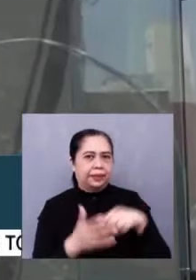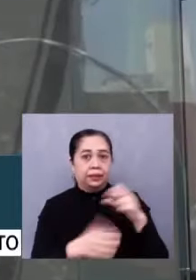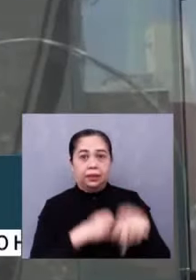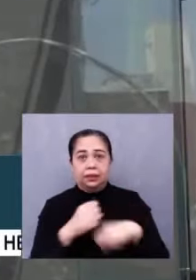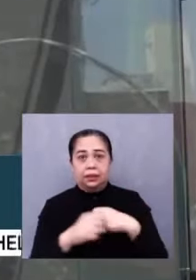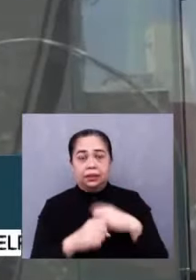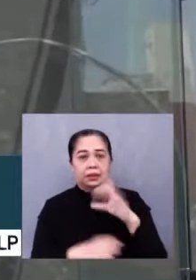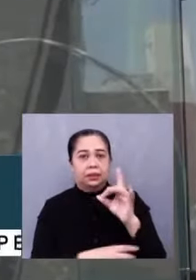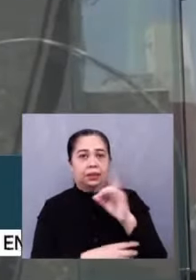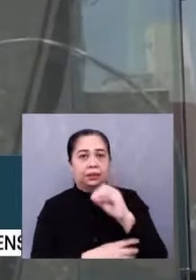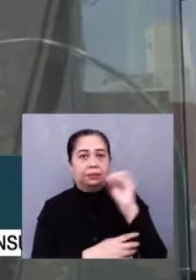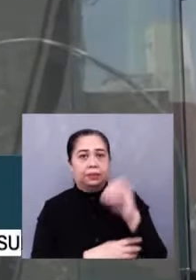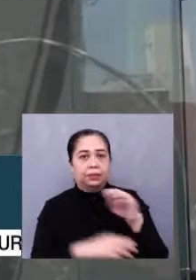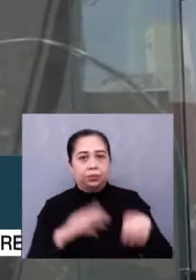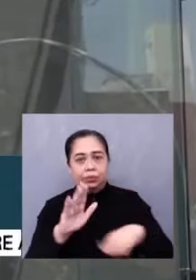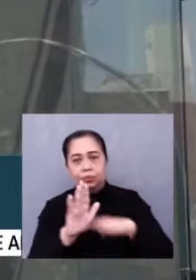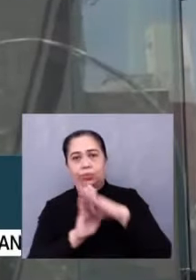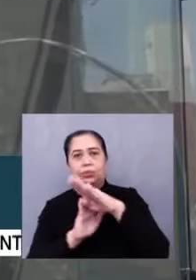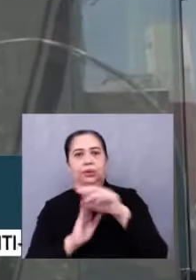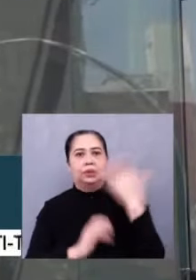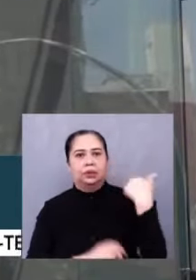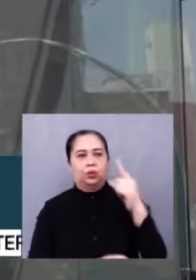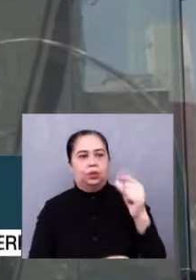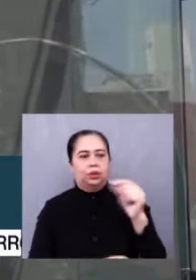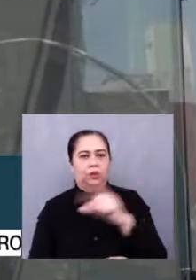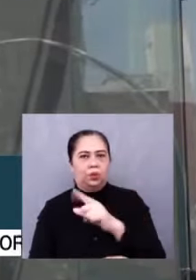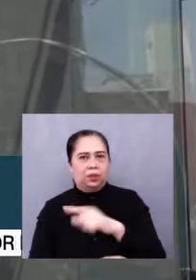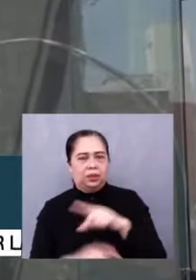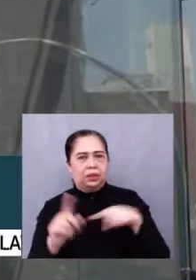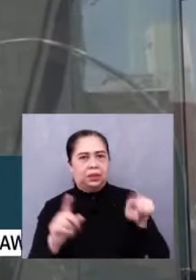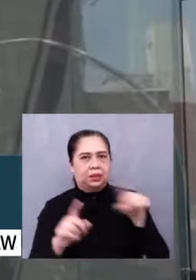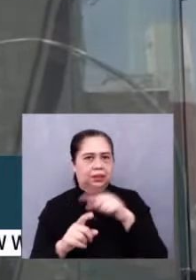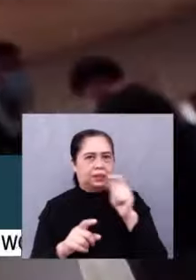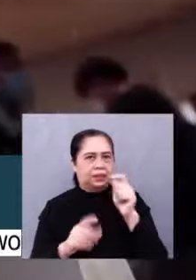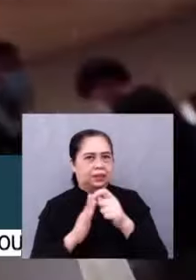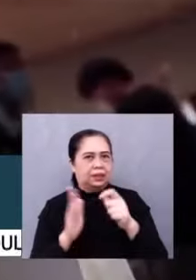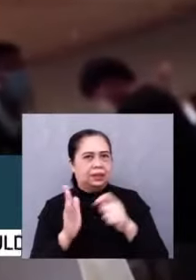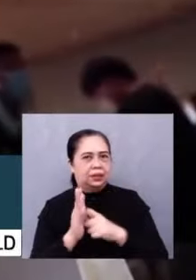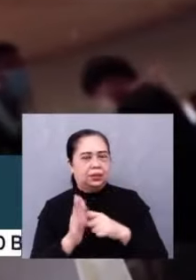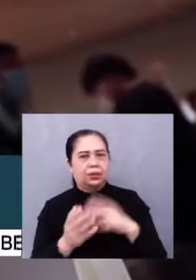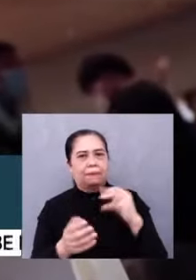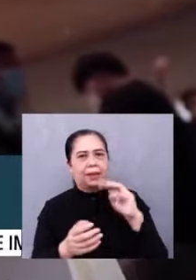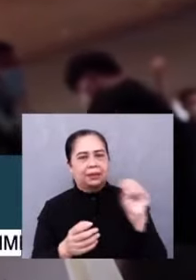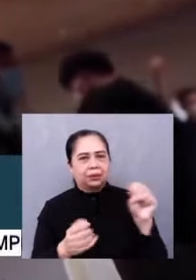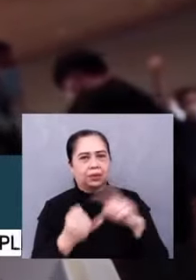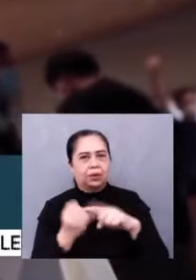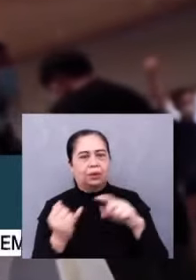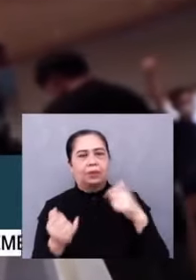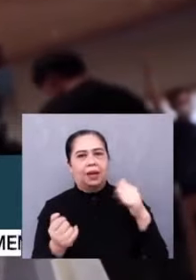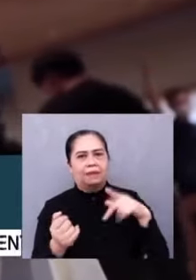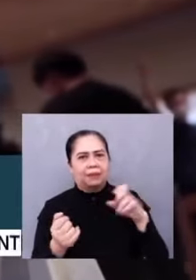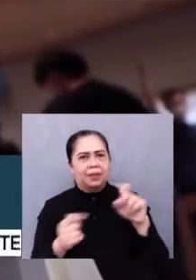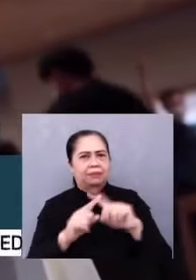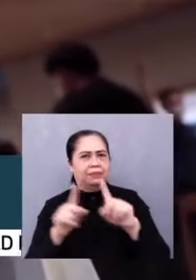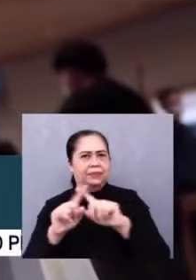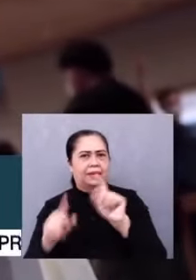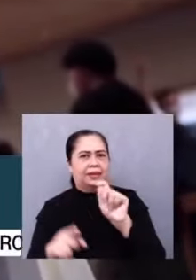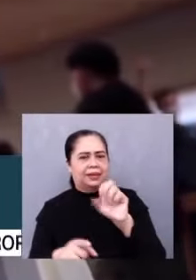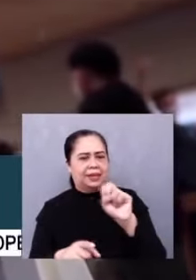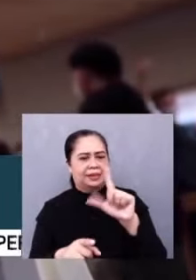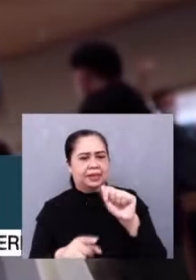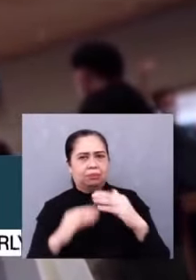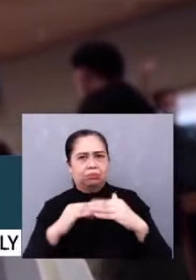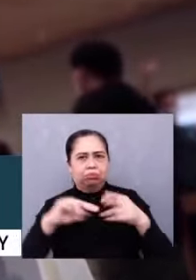80% surge in 2020. Its peers in the trillion-dollar club, Microsoft, Amazon, Alphabet, and Tesla, have all gained